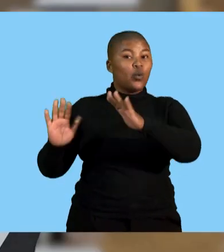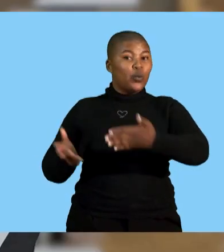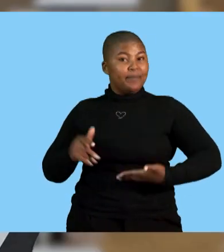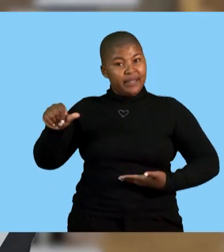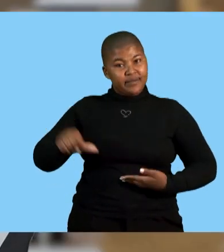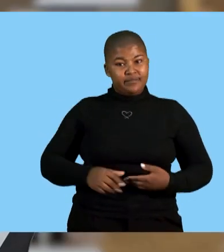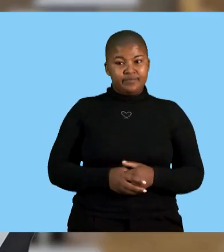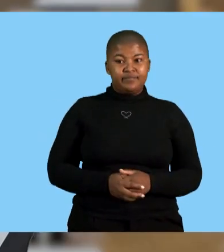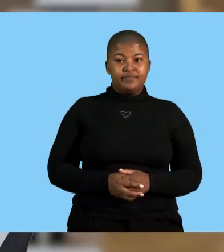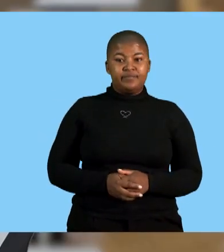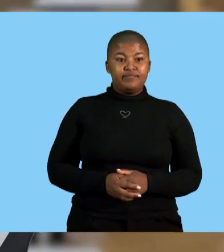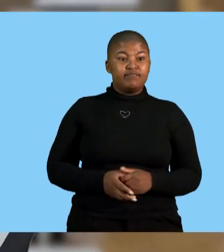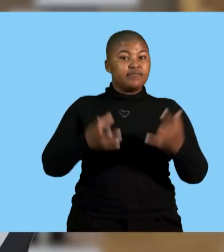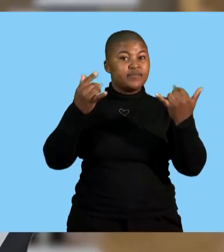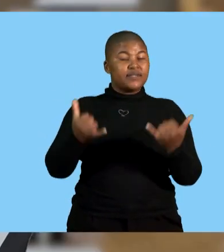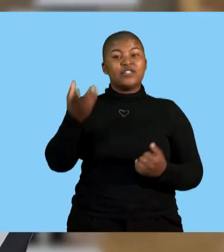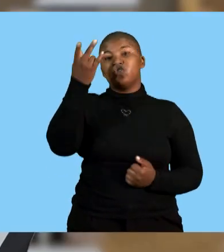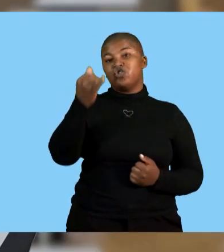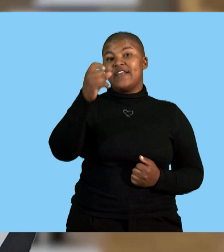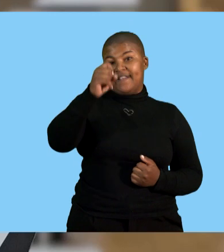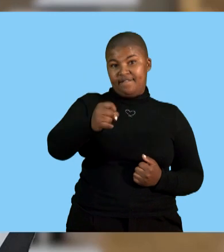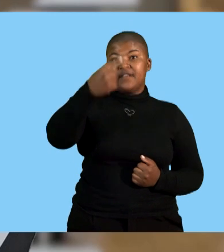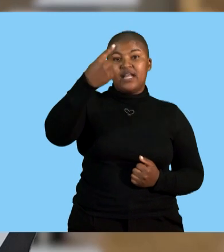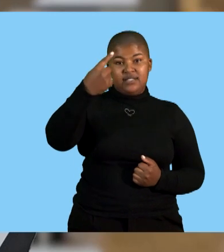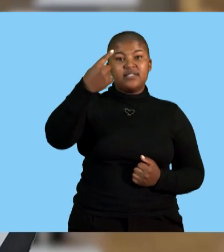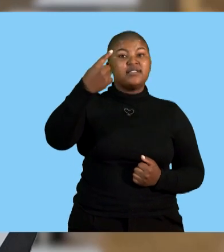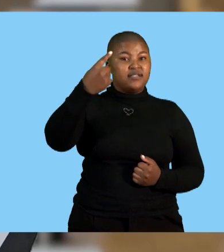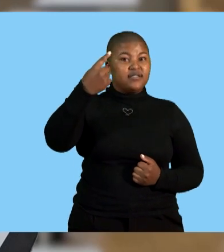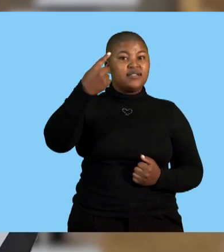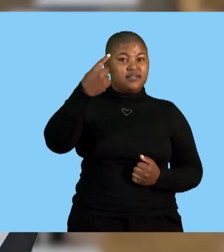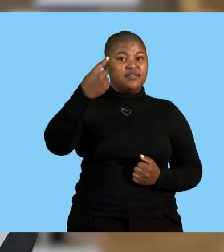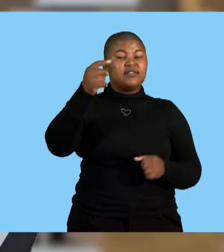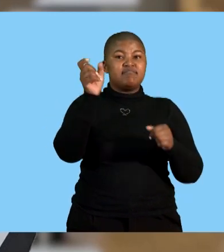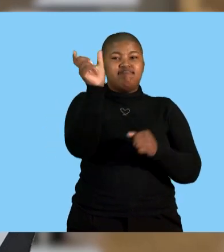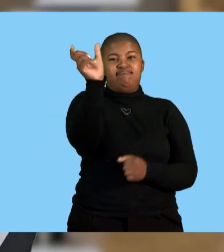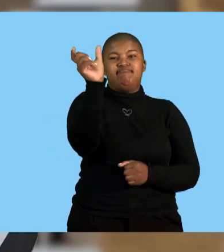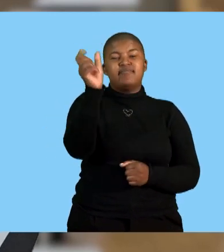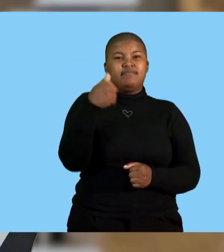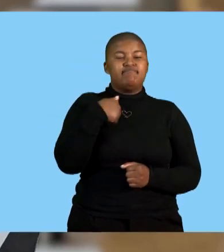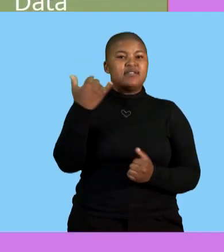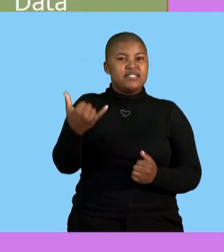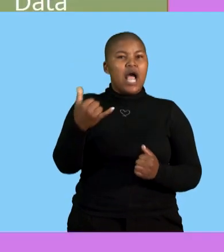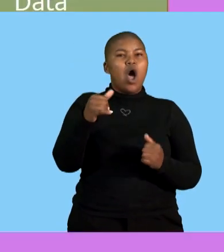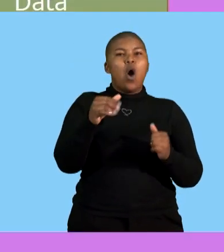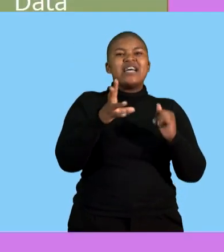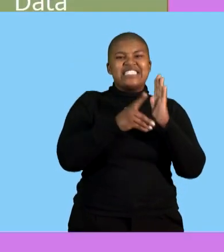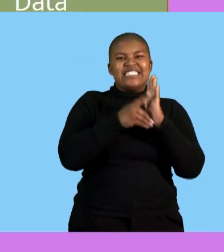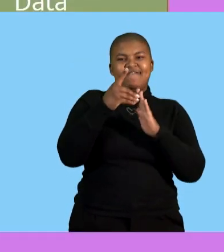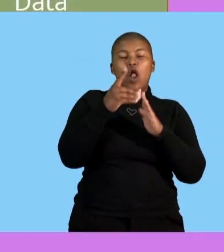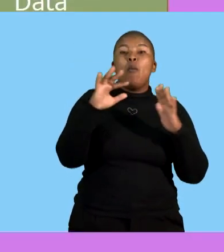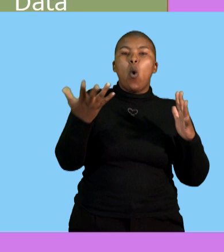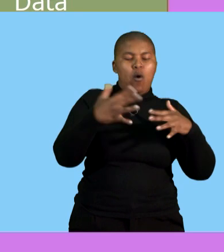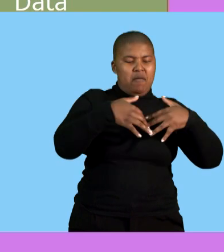Welcome back, and now let's look at our first concept, of which we will be looking at develop a question.